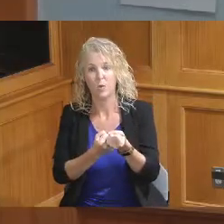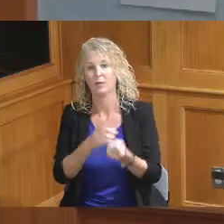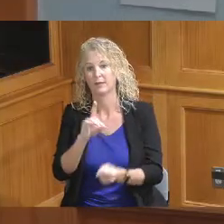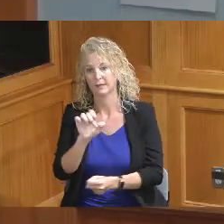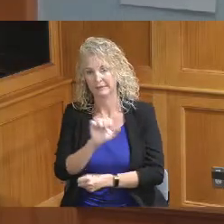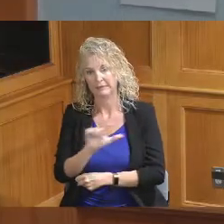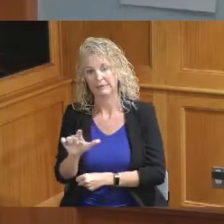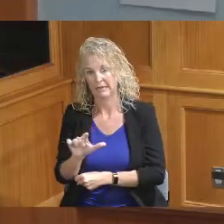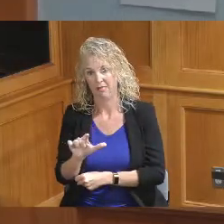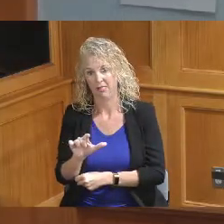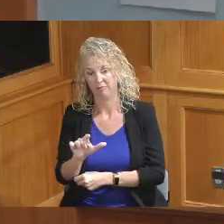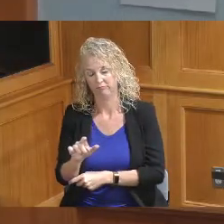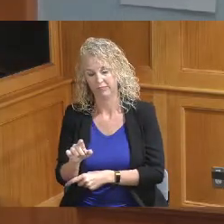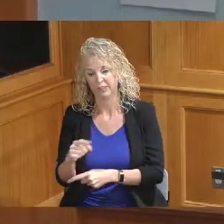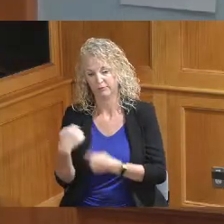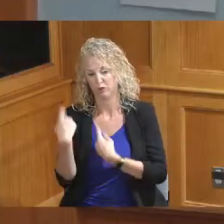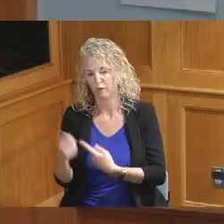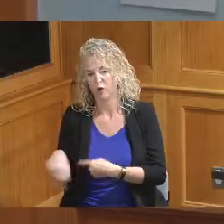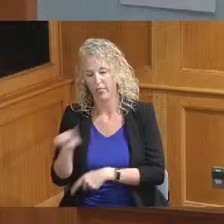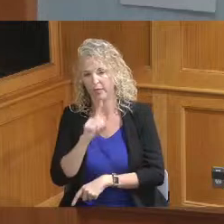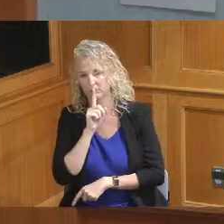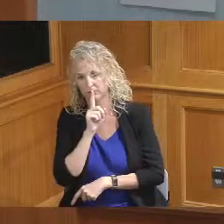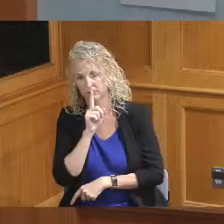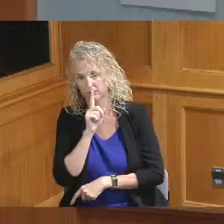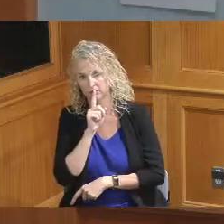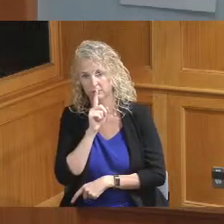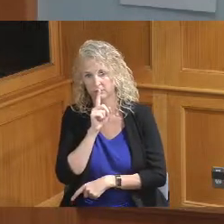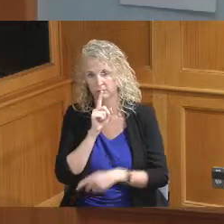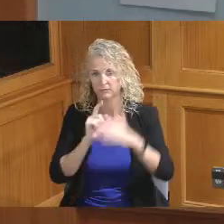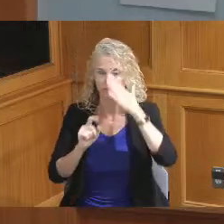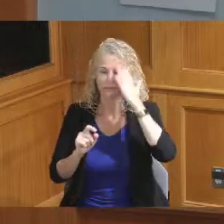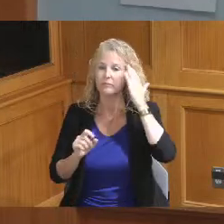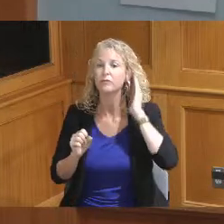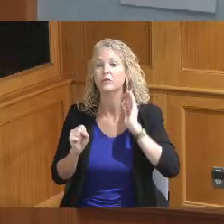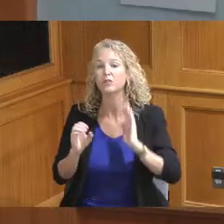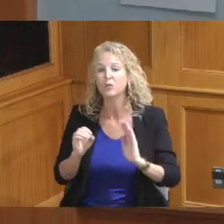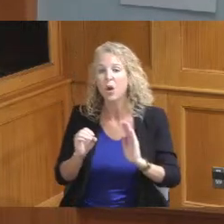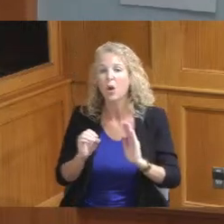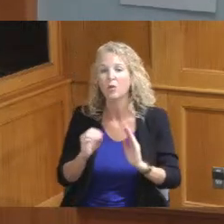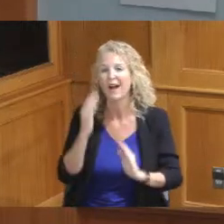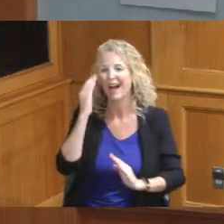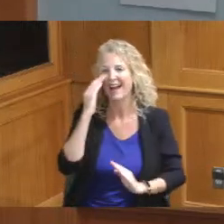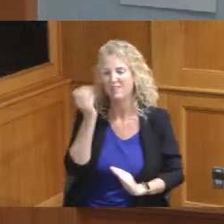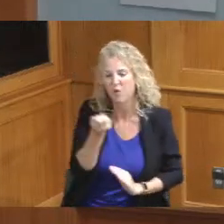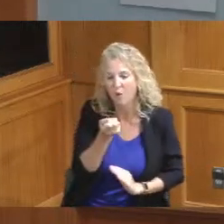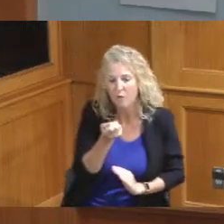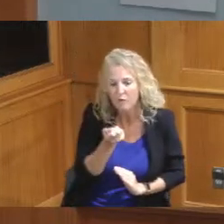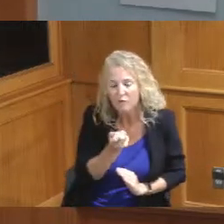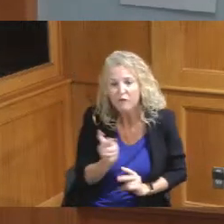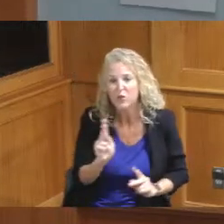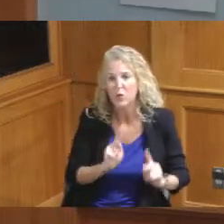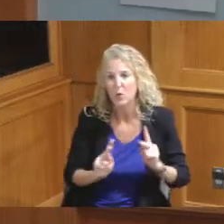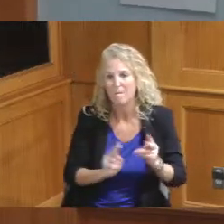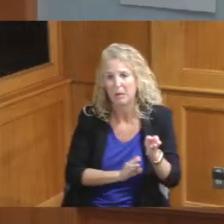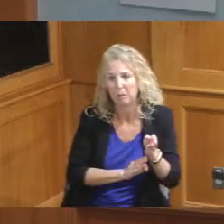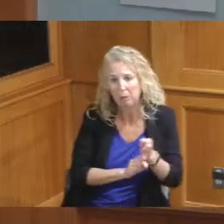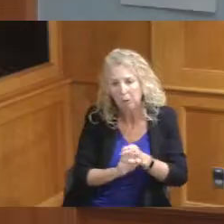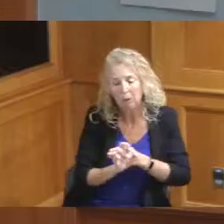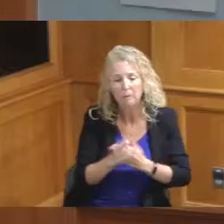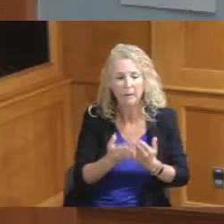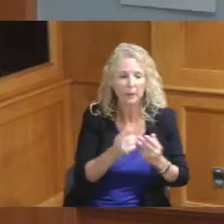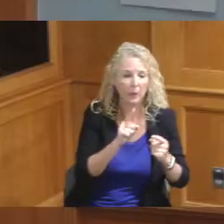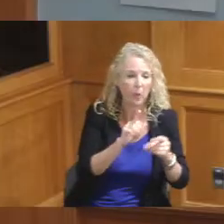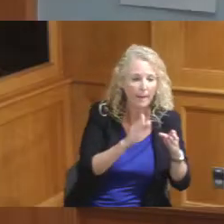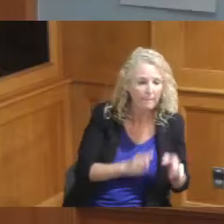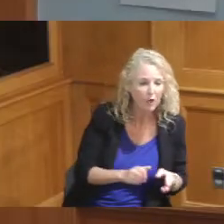right now. I just would ask, don't let the silent minority, an individual or a small group,